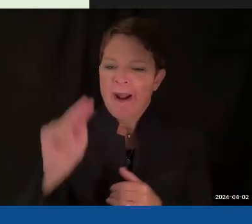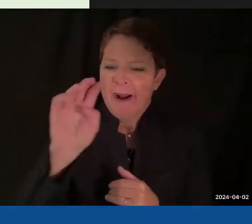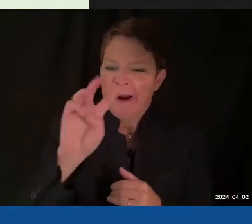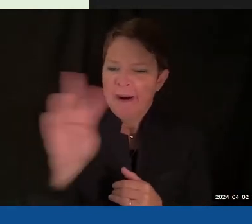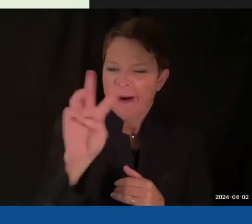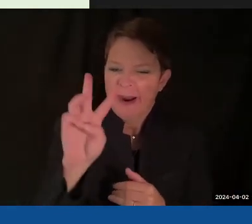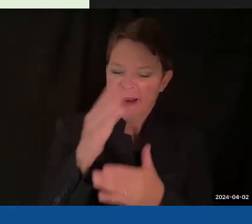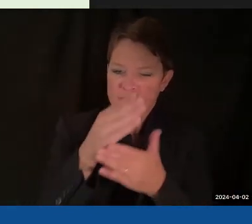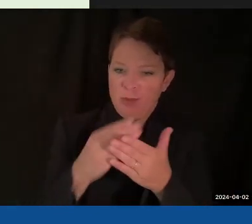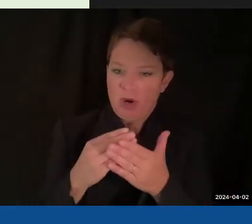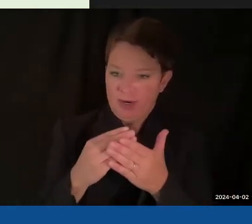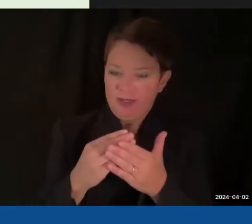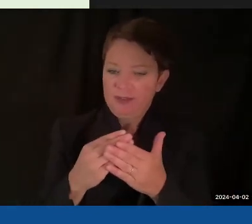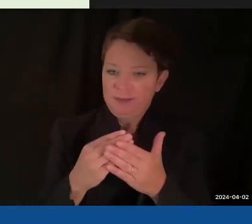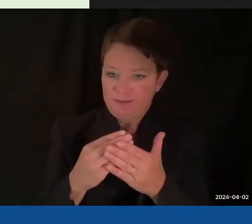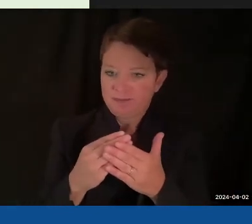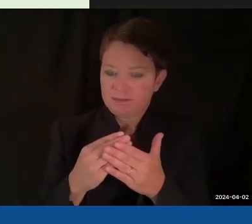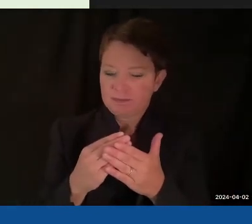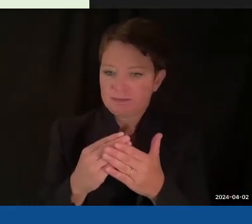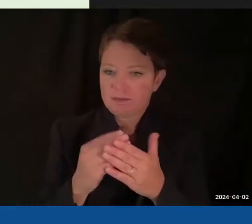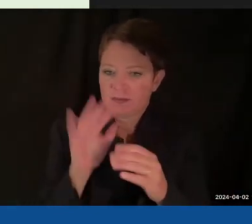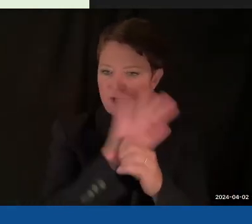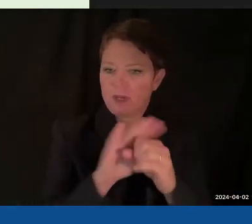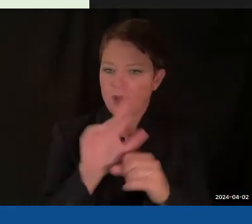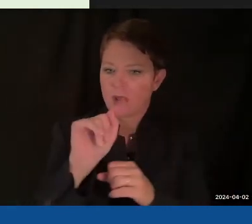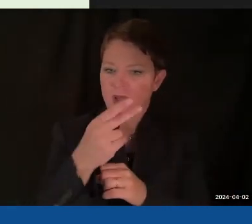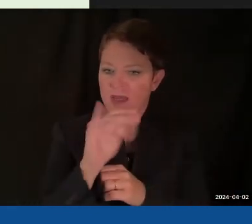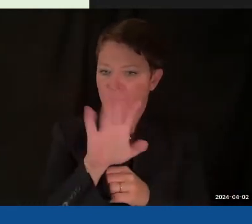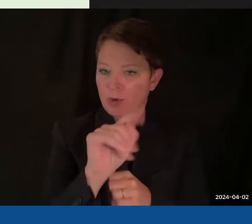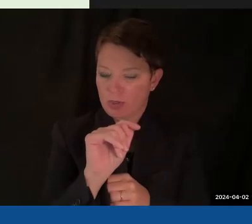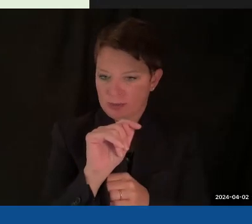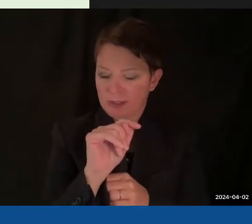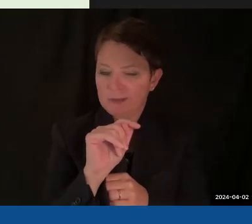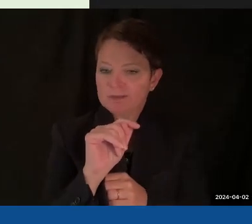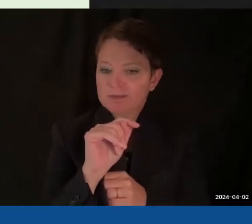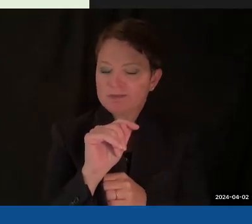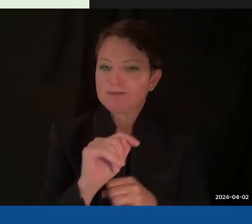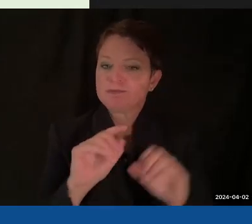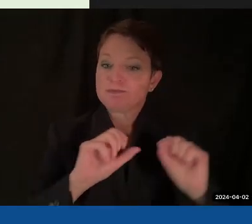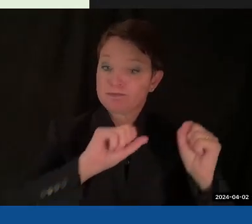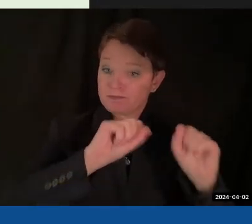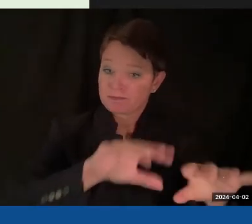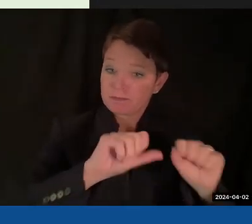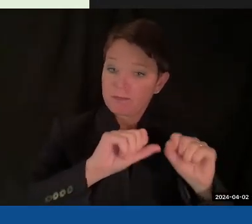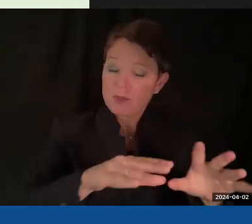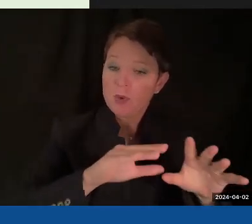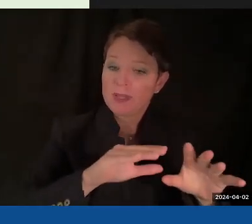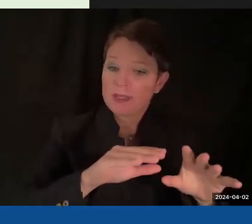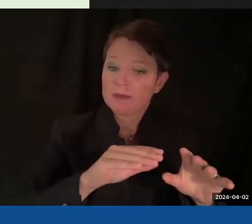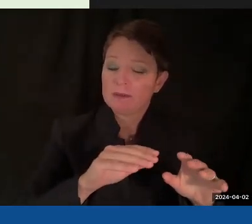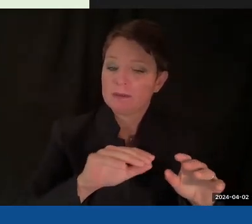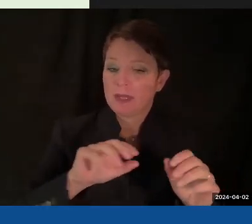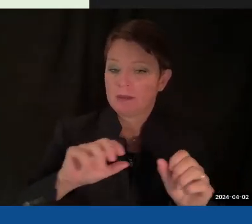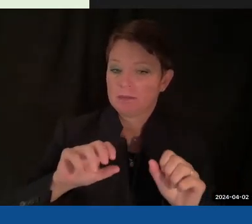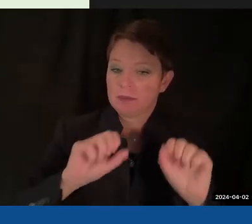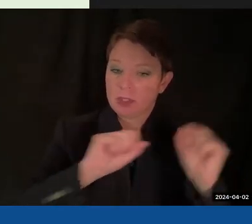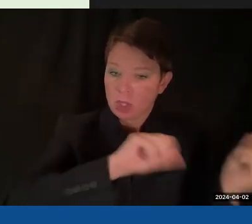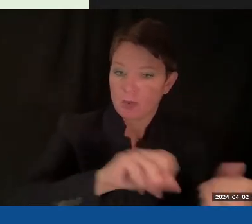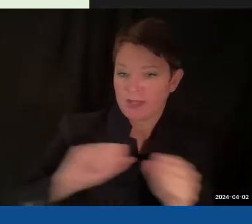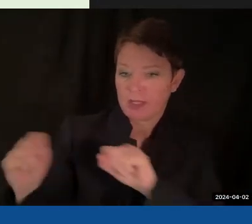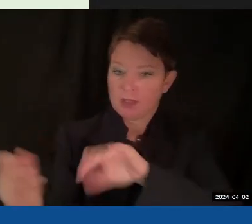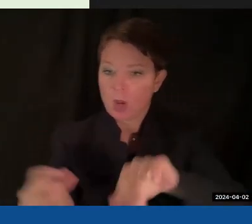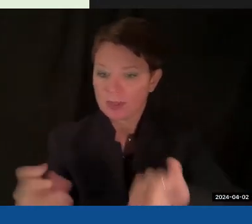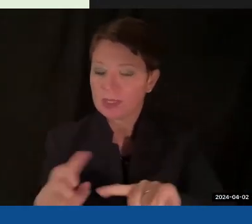northwest quadrant of the site off of Cuthbert, and there's a load in, load out, as well as a parking in and